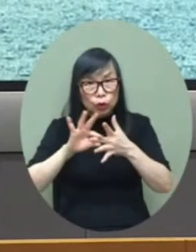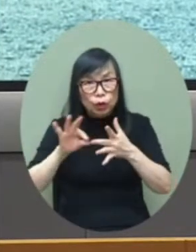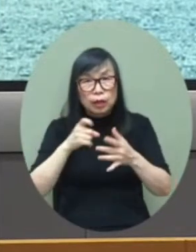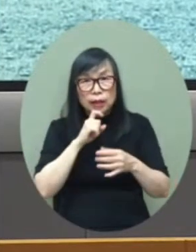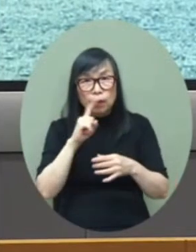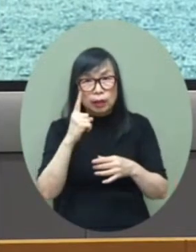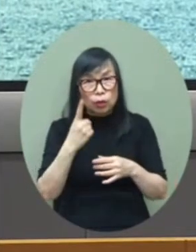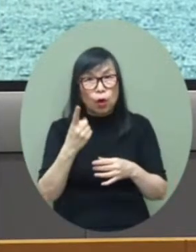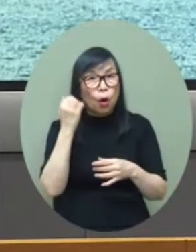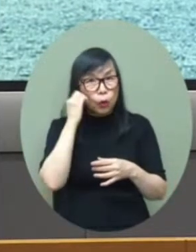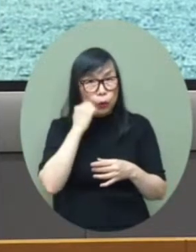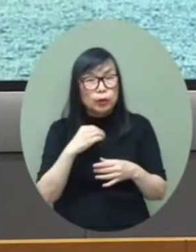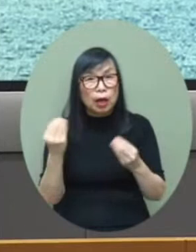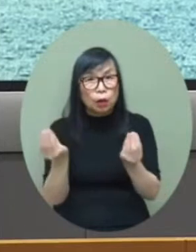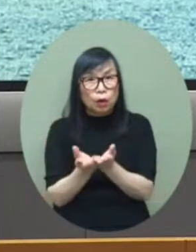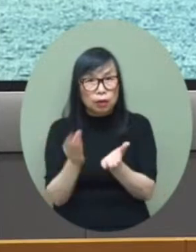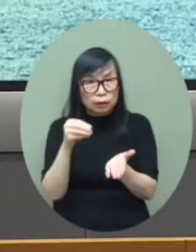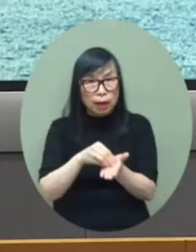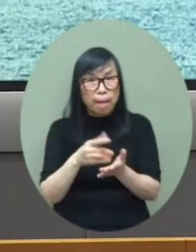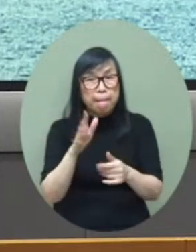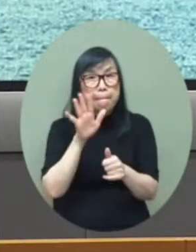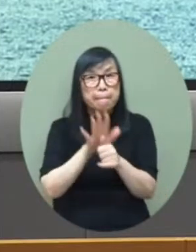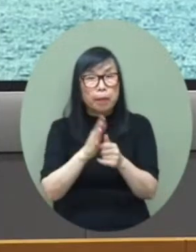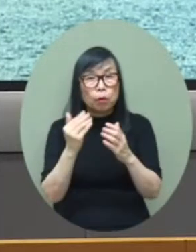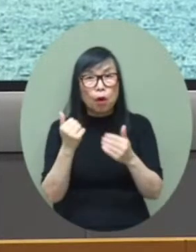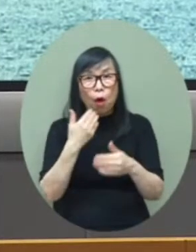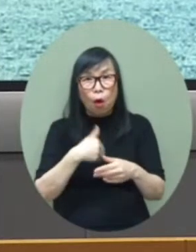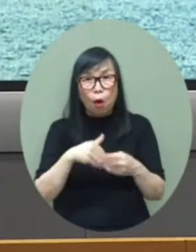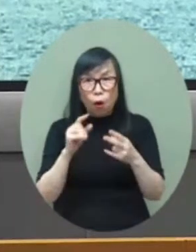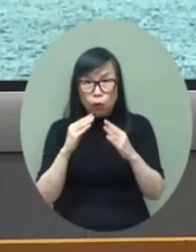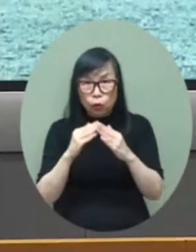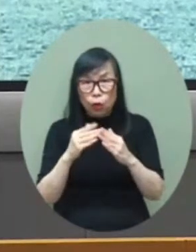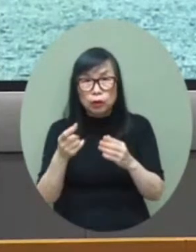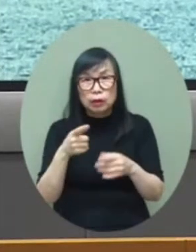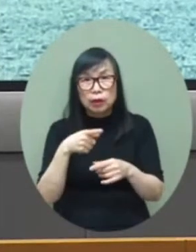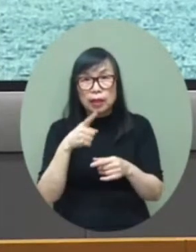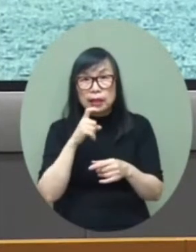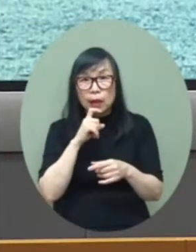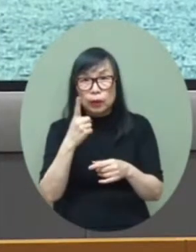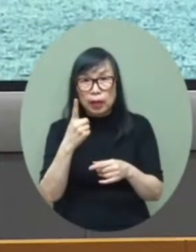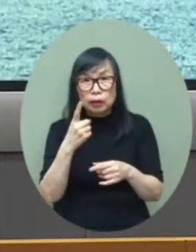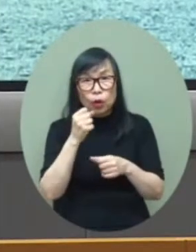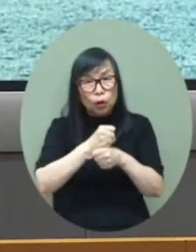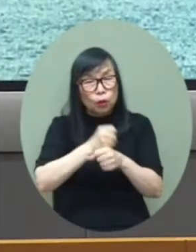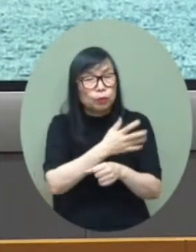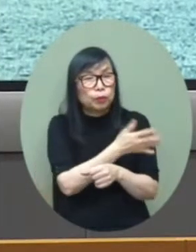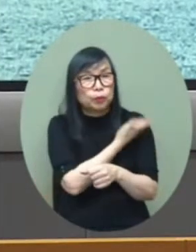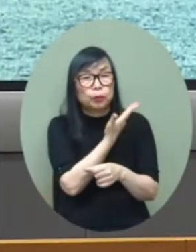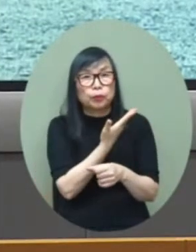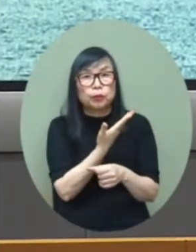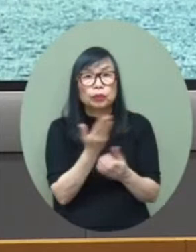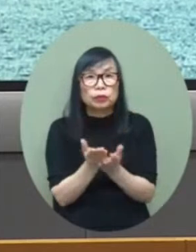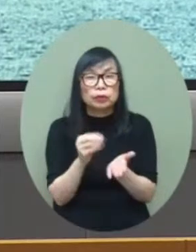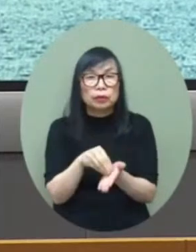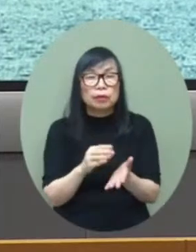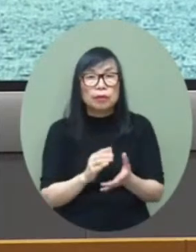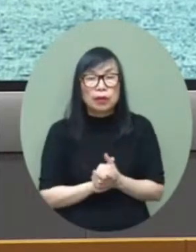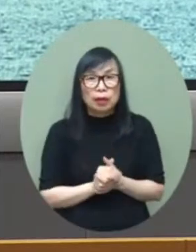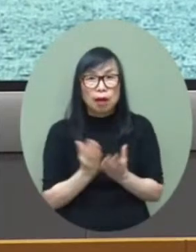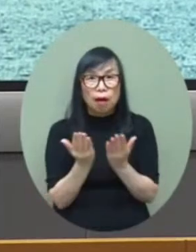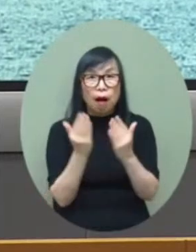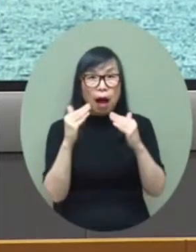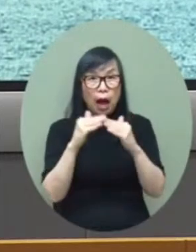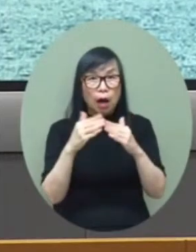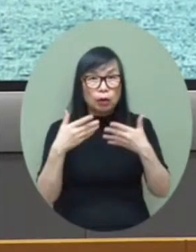Mau Ping Activity Center, home, 1, and also Bolan Guk